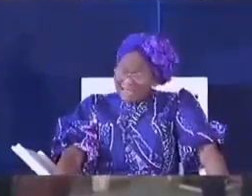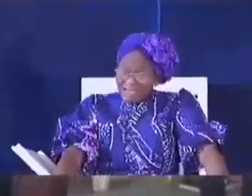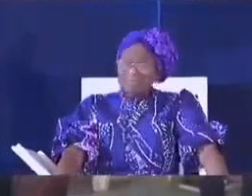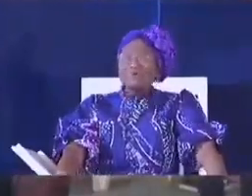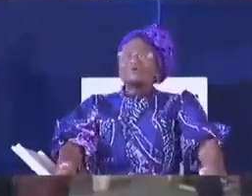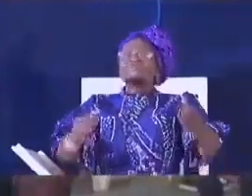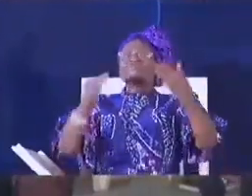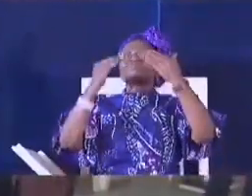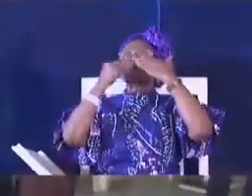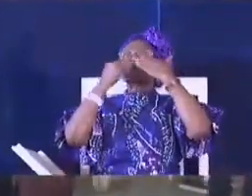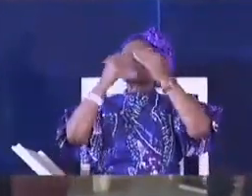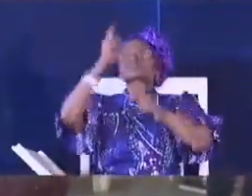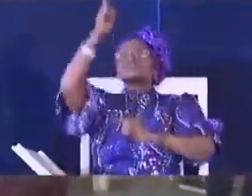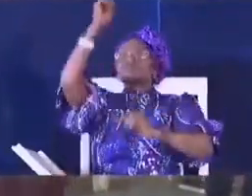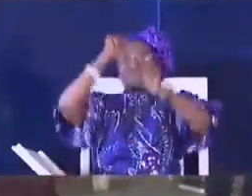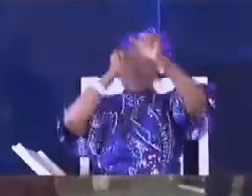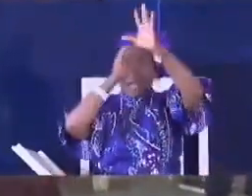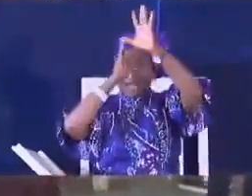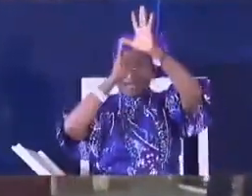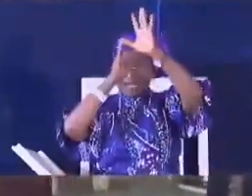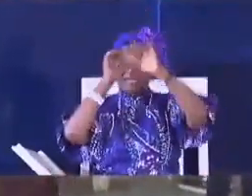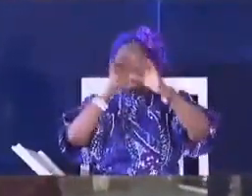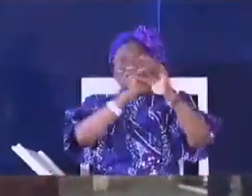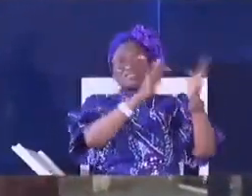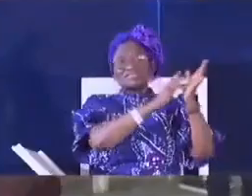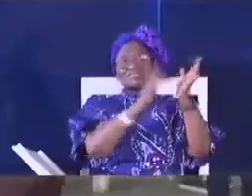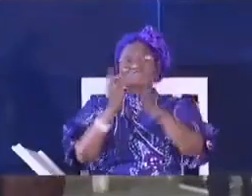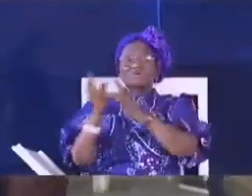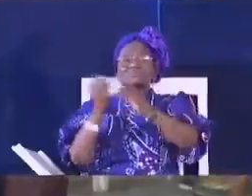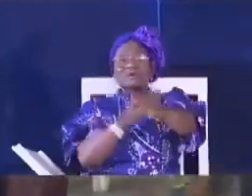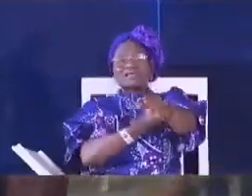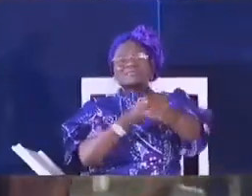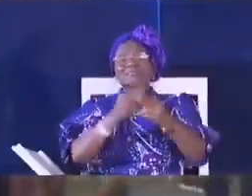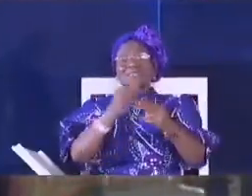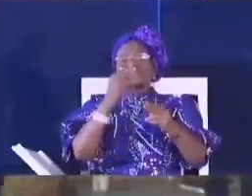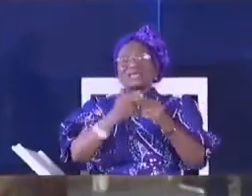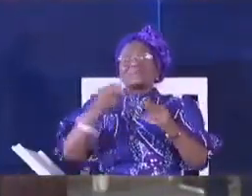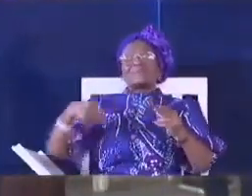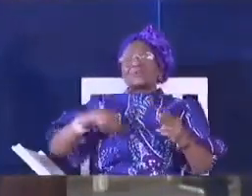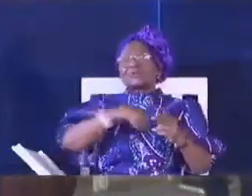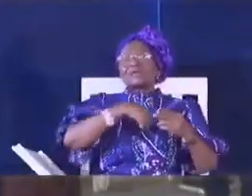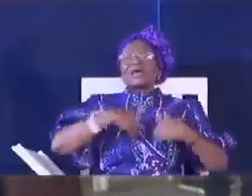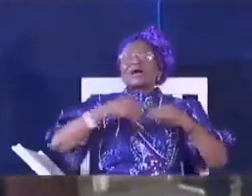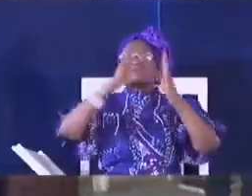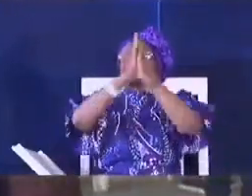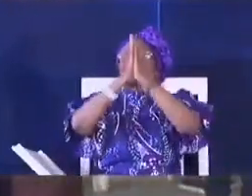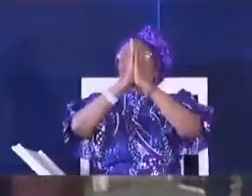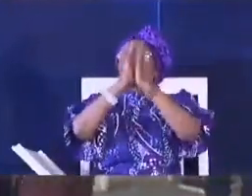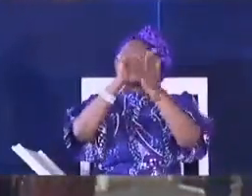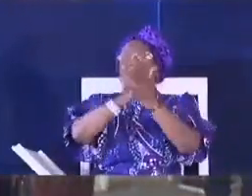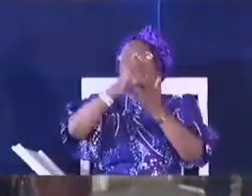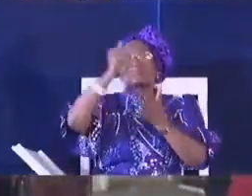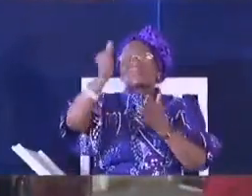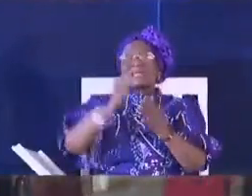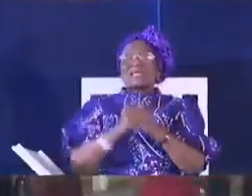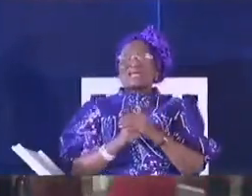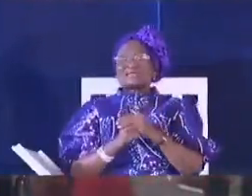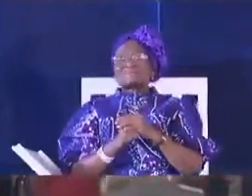Thank you, Father. In Jesus' mighty name, we have prayed.